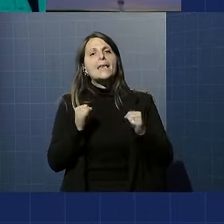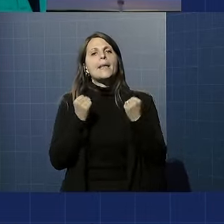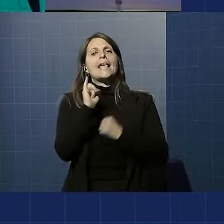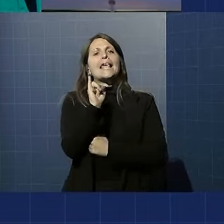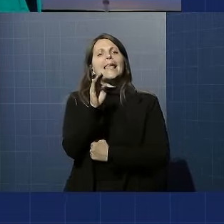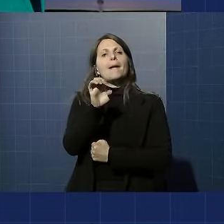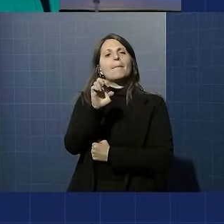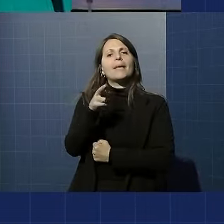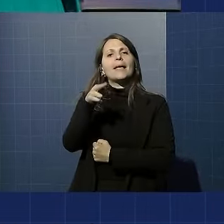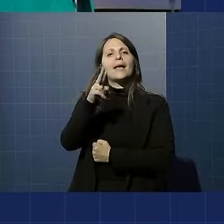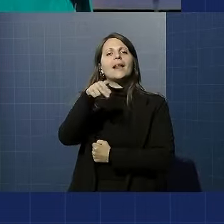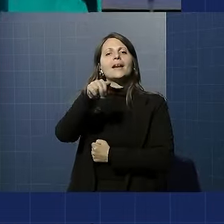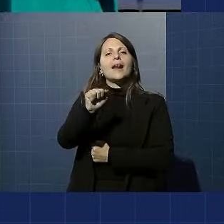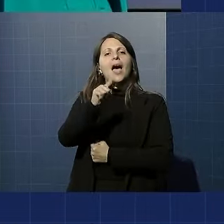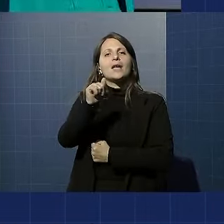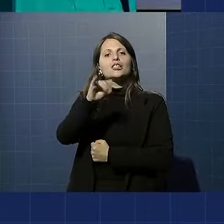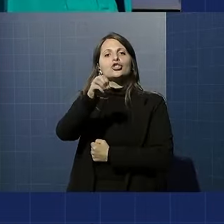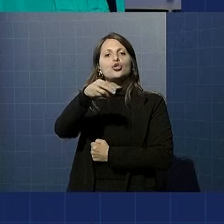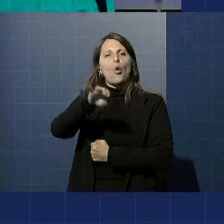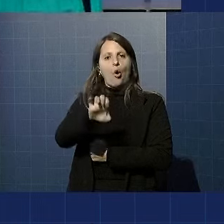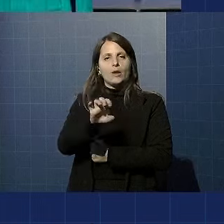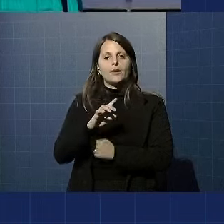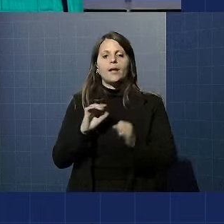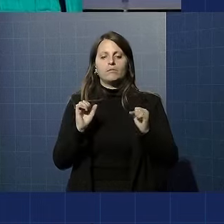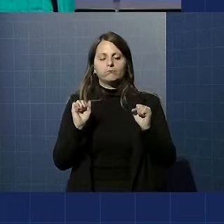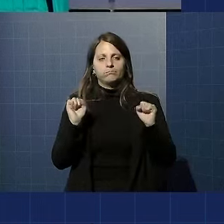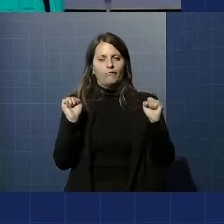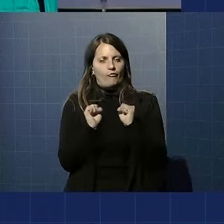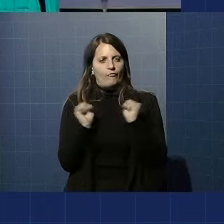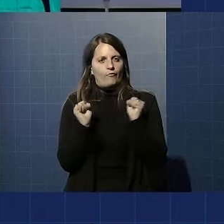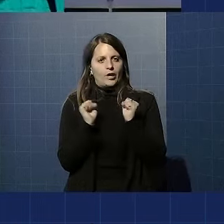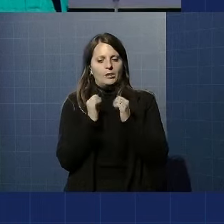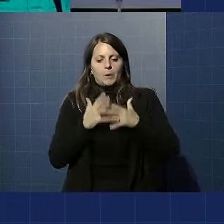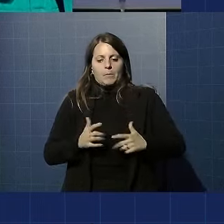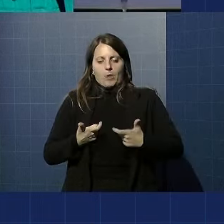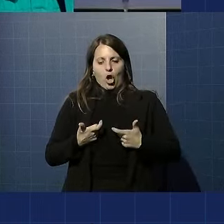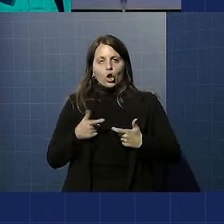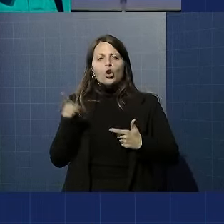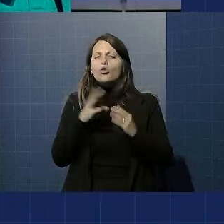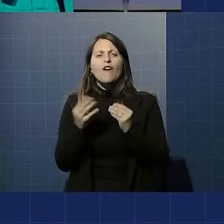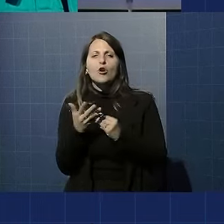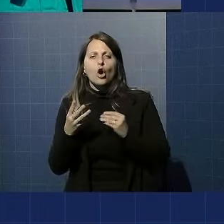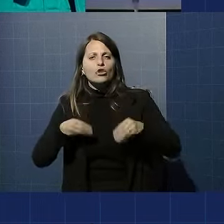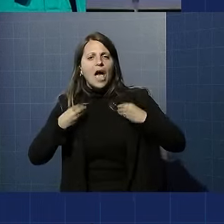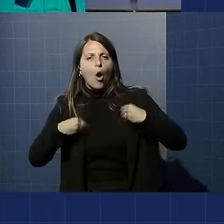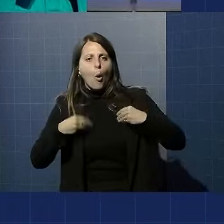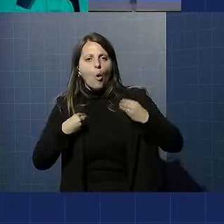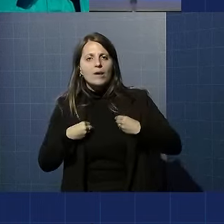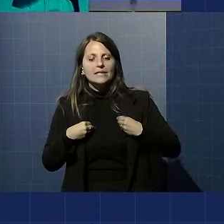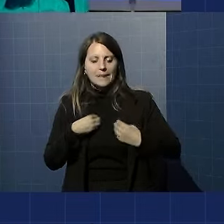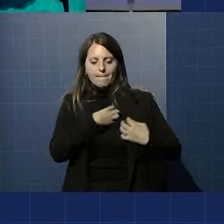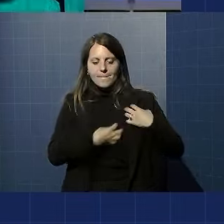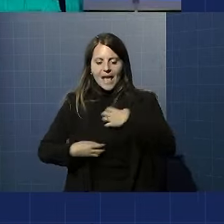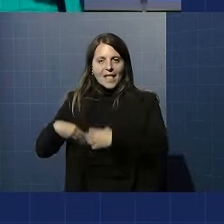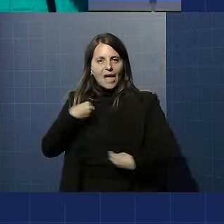metabolism. They lower it to a huge extent. And we think, and there are indications for that, because the brown